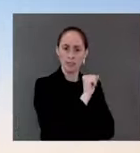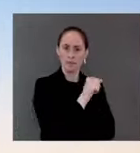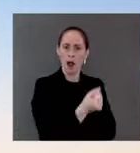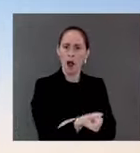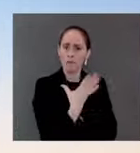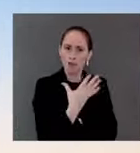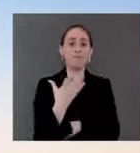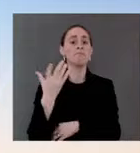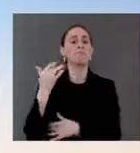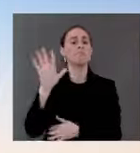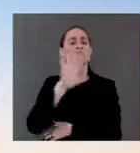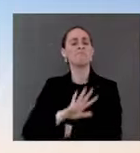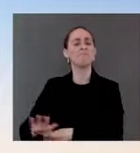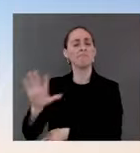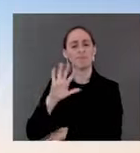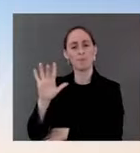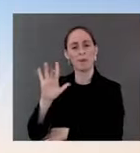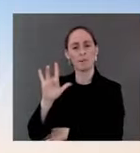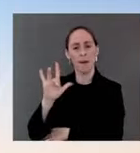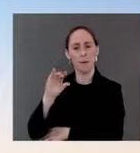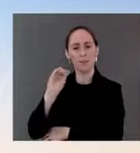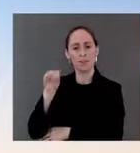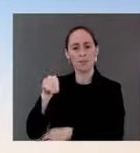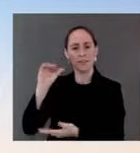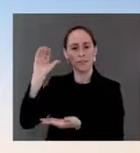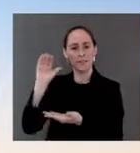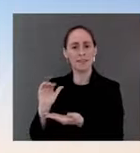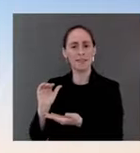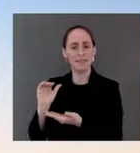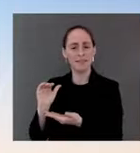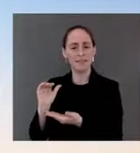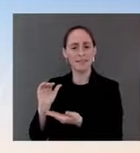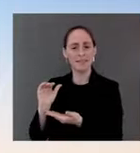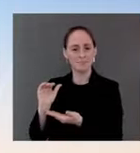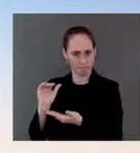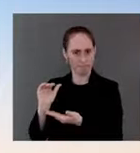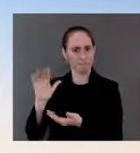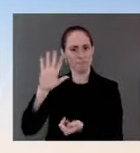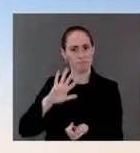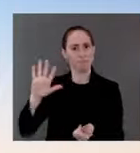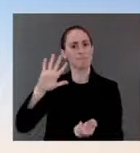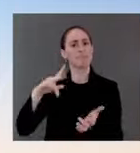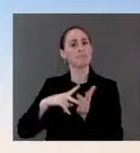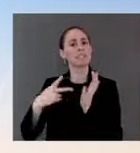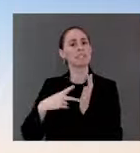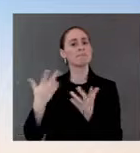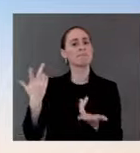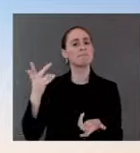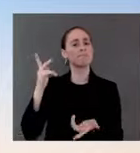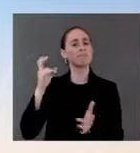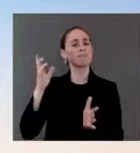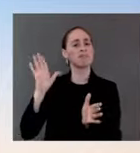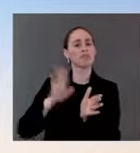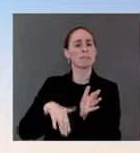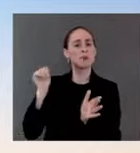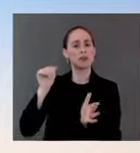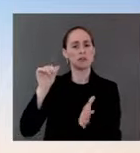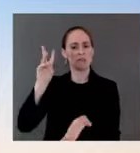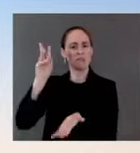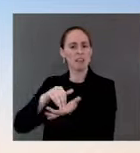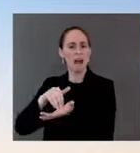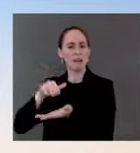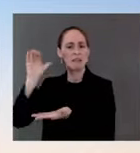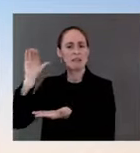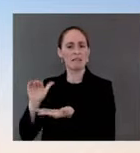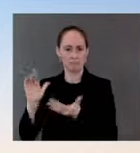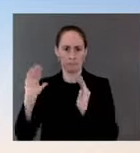$6,000, I was not a math major, $6,000 lower than it was 3 months ago, as this chart shows you. And that's important for